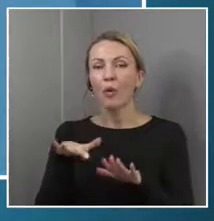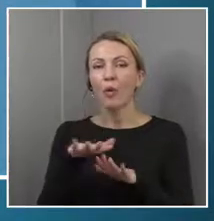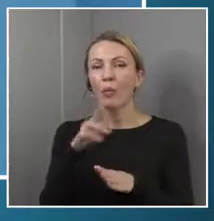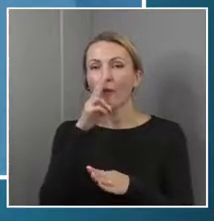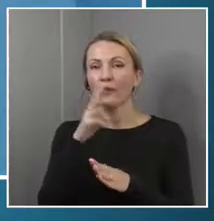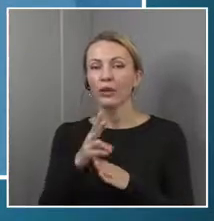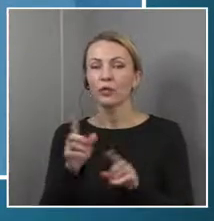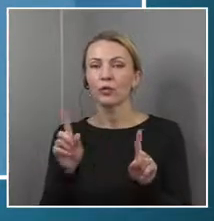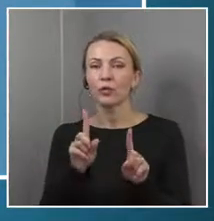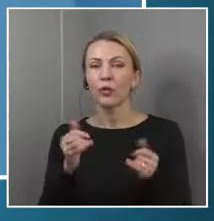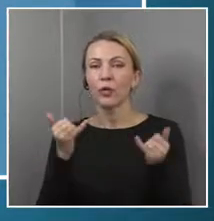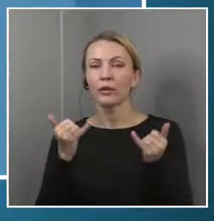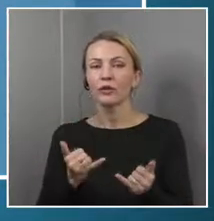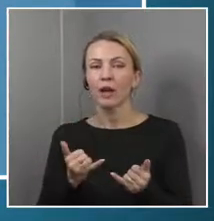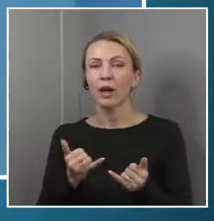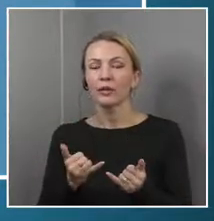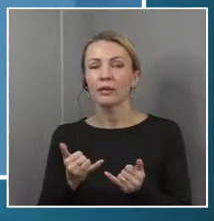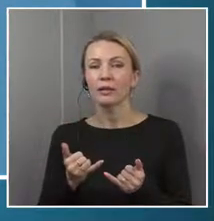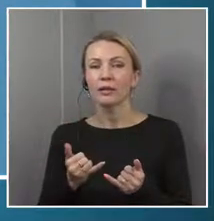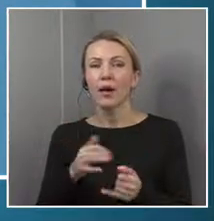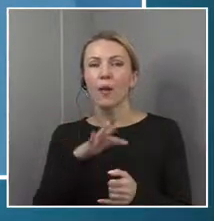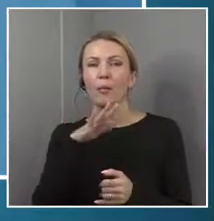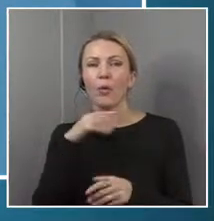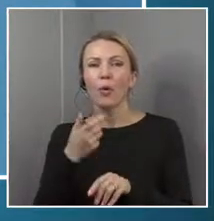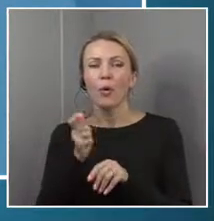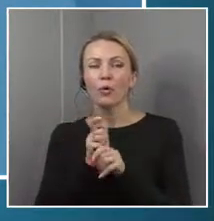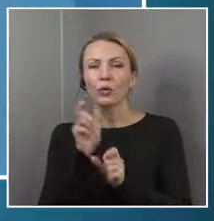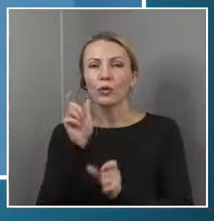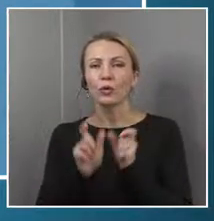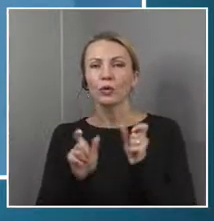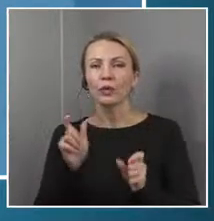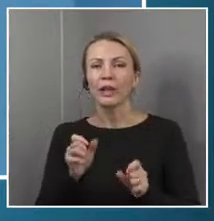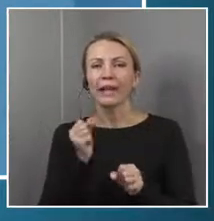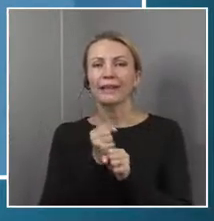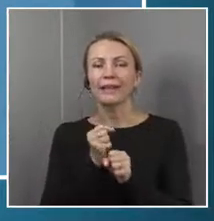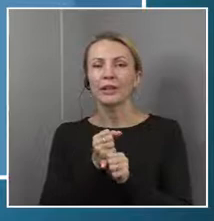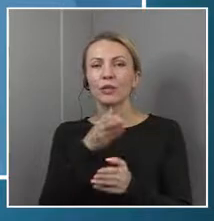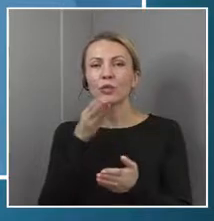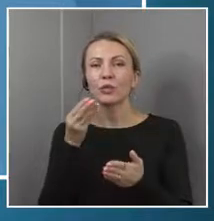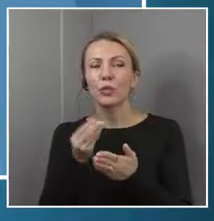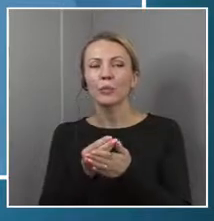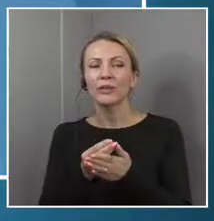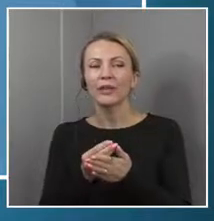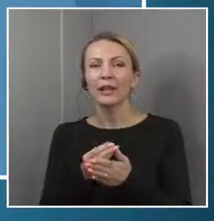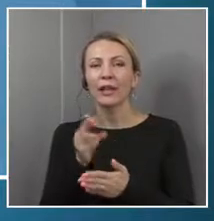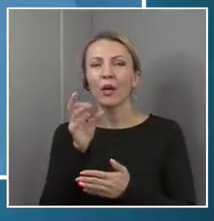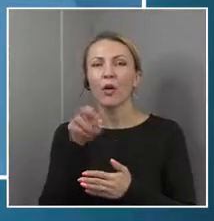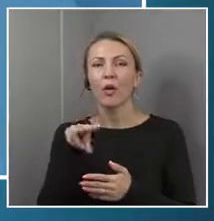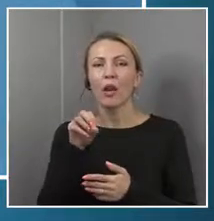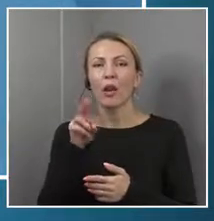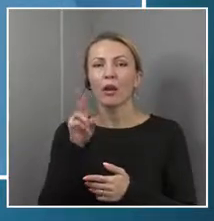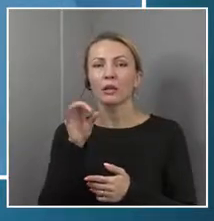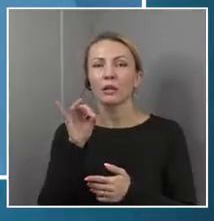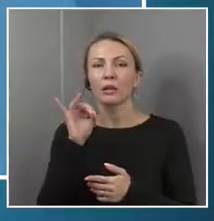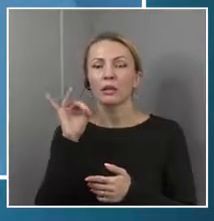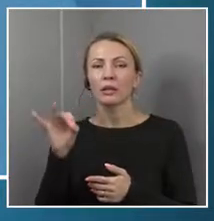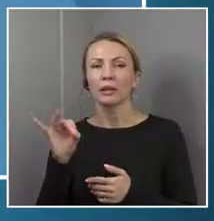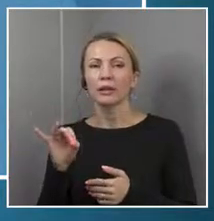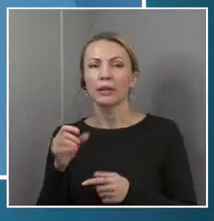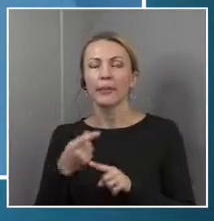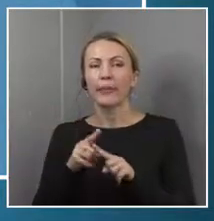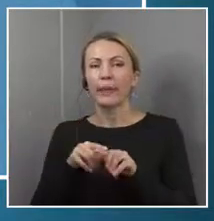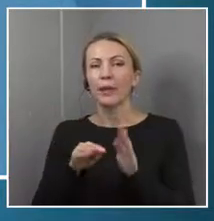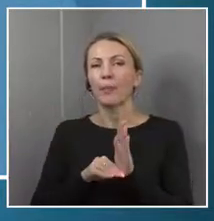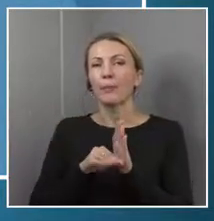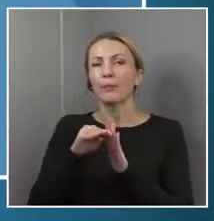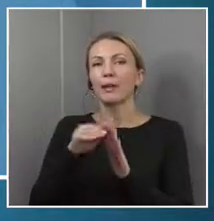Or because I'm looking at Europe and see that there are many people in Europe who are building their own